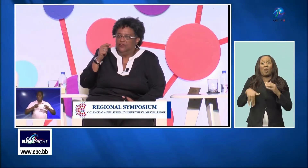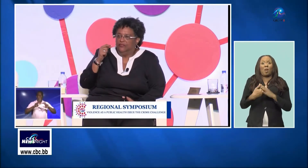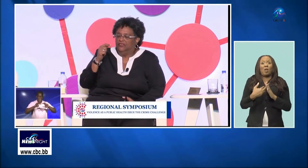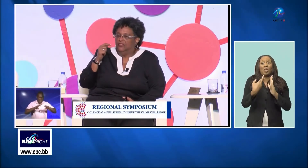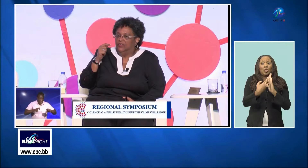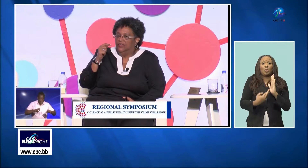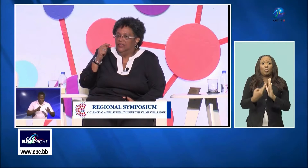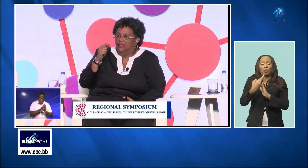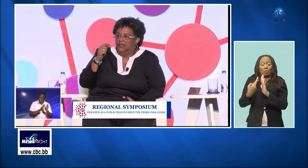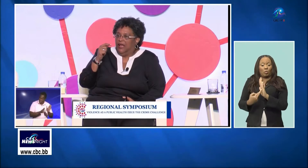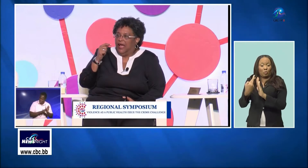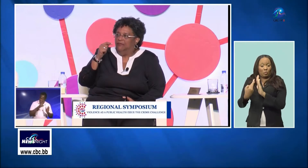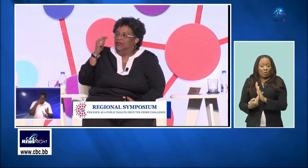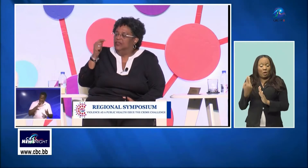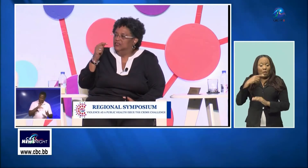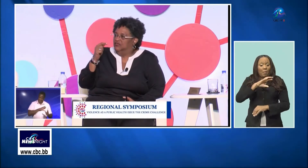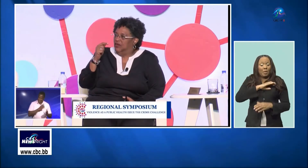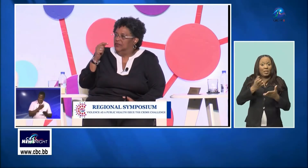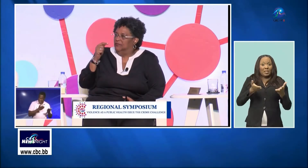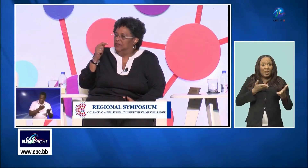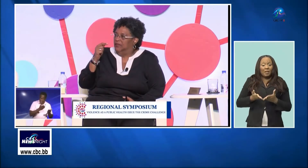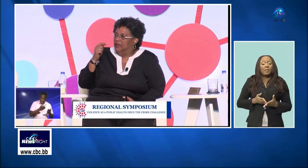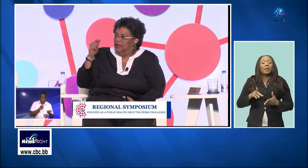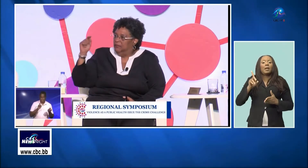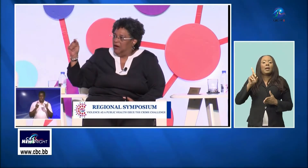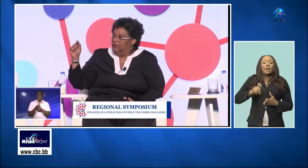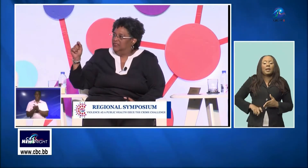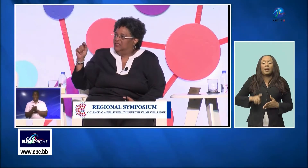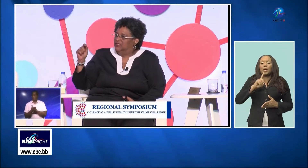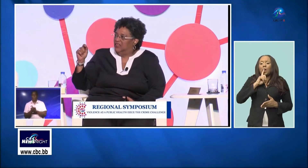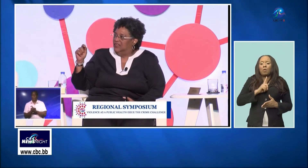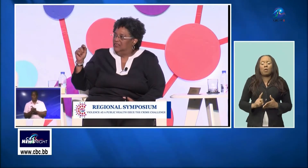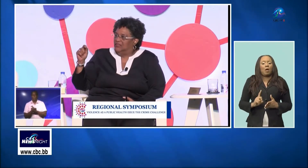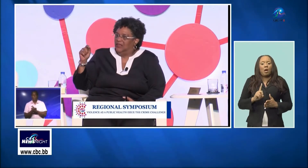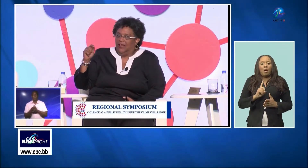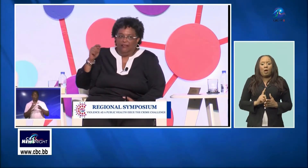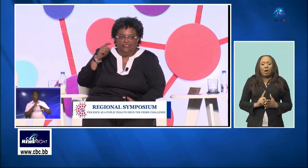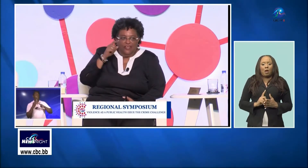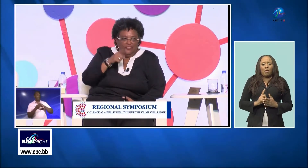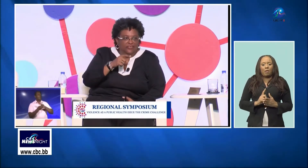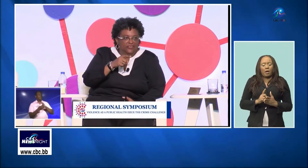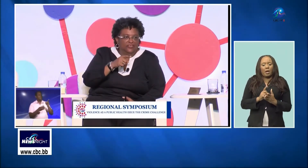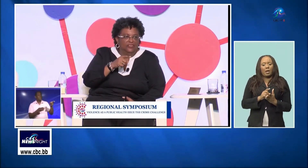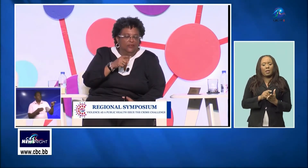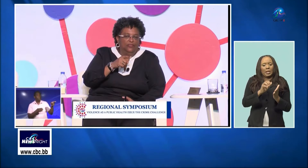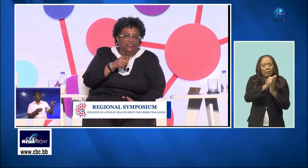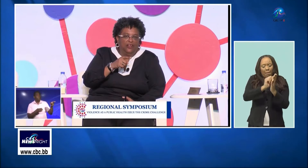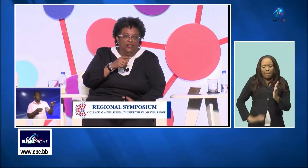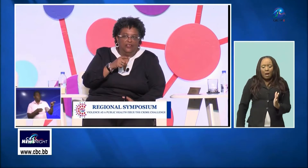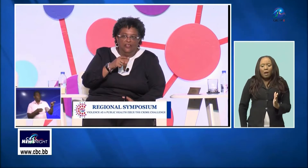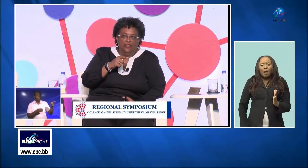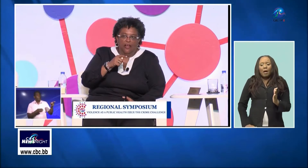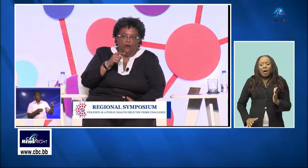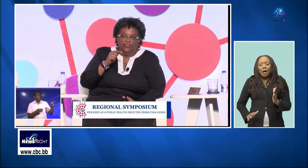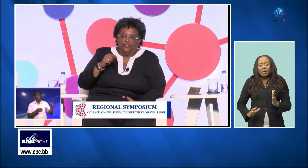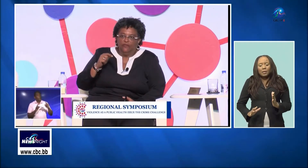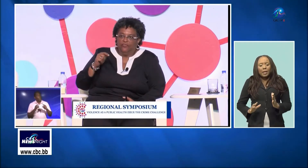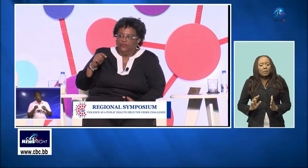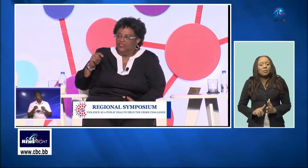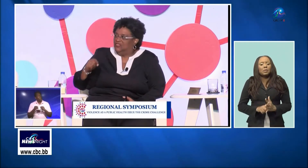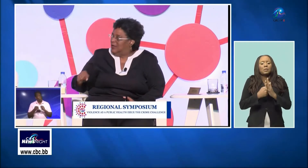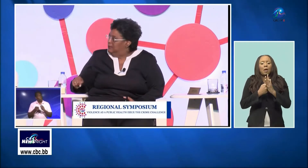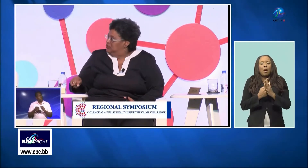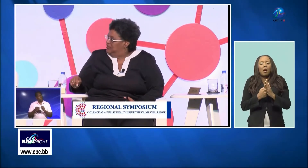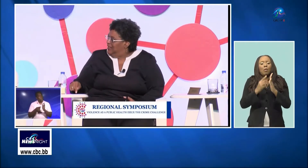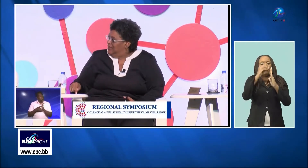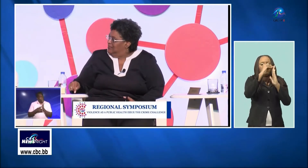police service and reconstruct them. In Barbados' case, I've just insisted that we start it. Our service